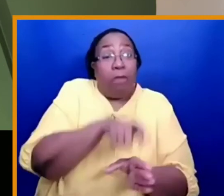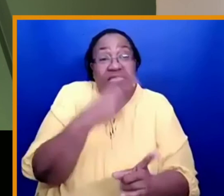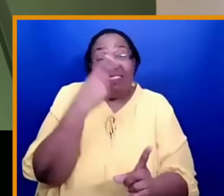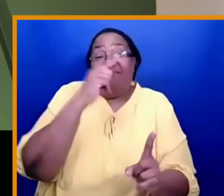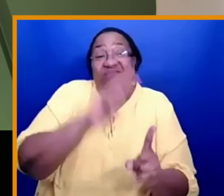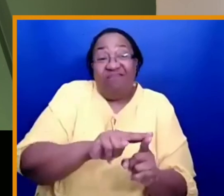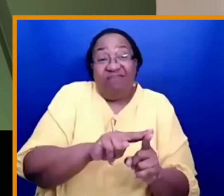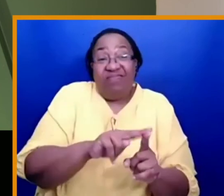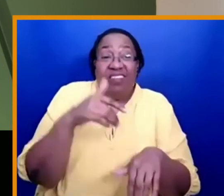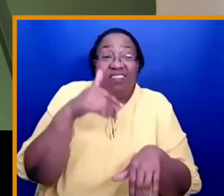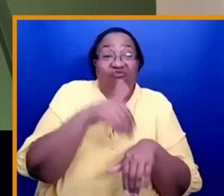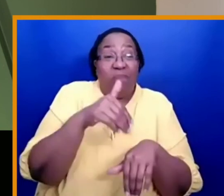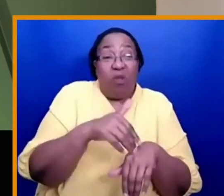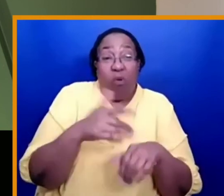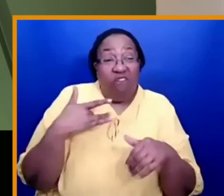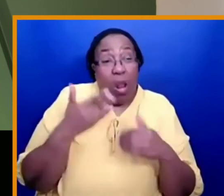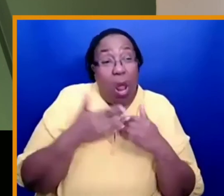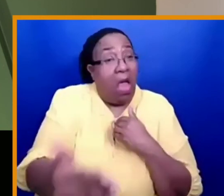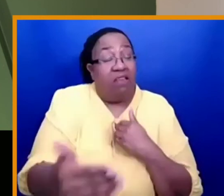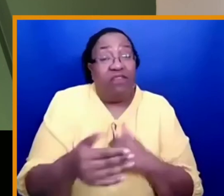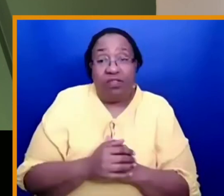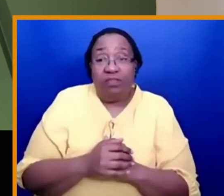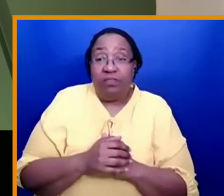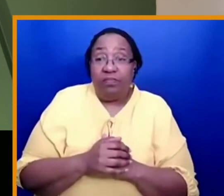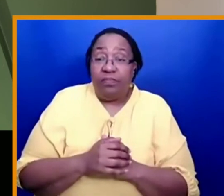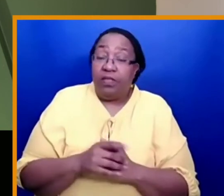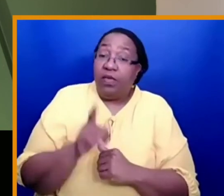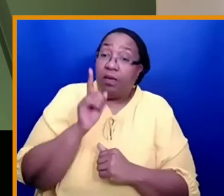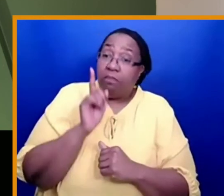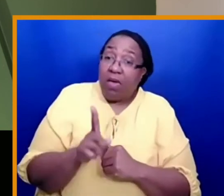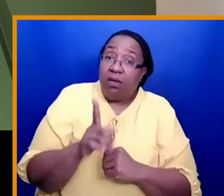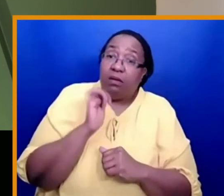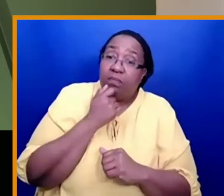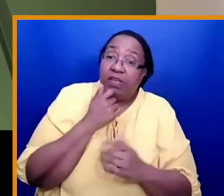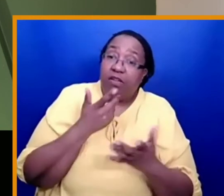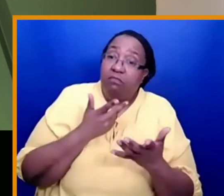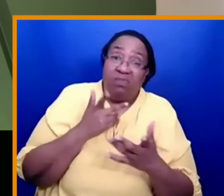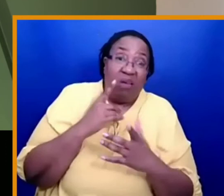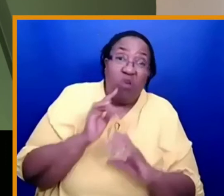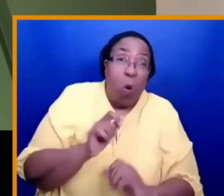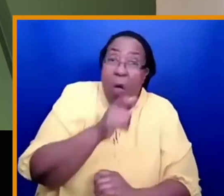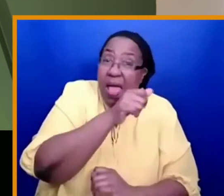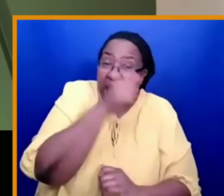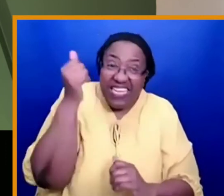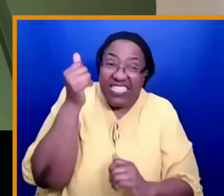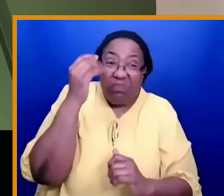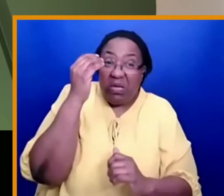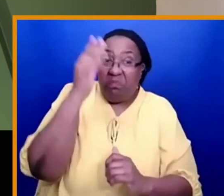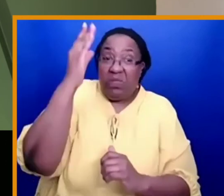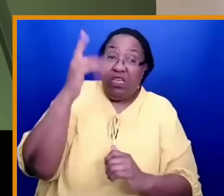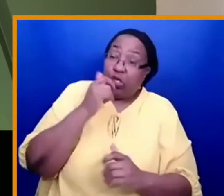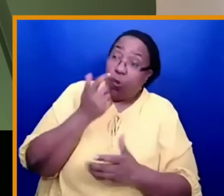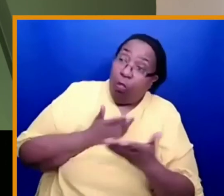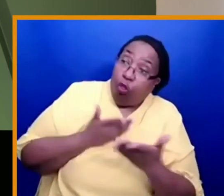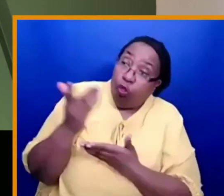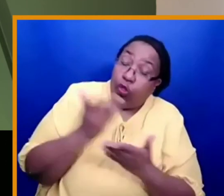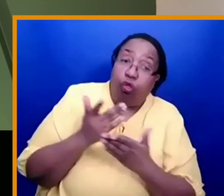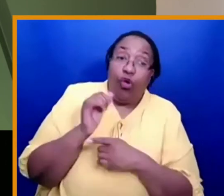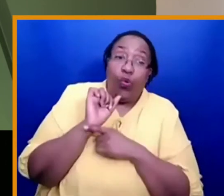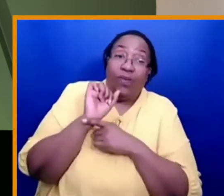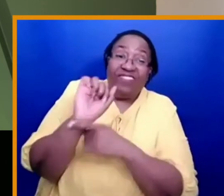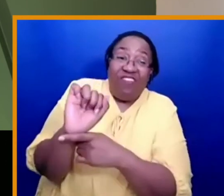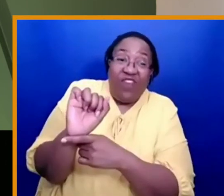I'm by no means an expert on this, and so to inform my view, I've consulted further with a defence lawyer, a magistrate, and a former deputy police commissioner at the